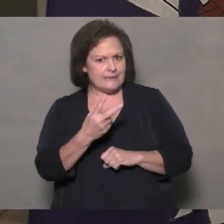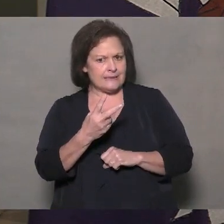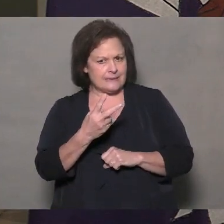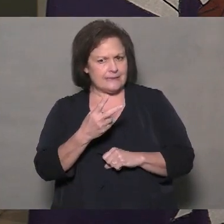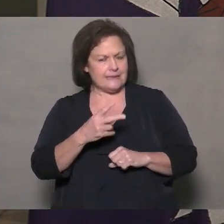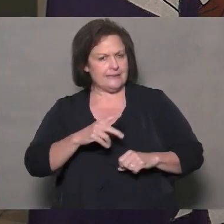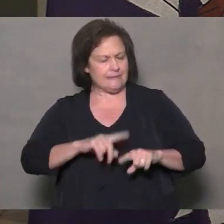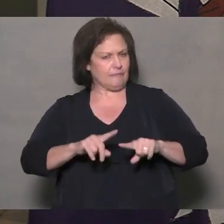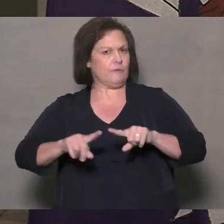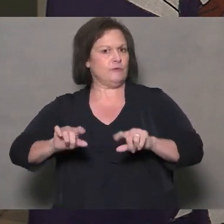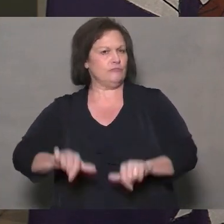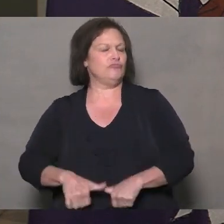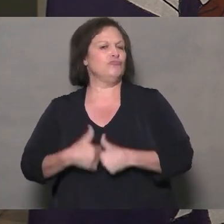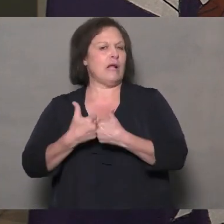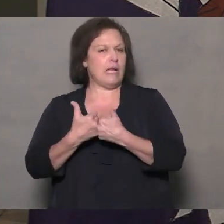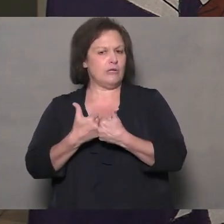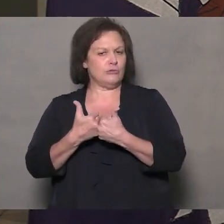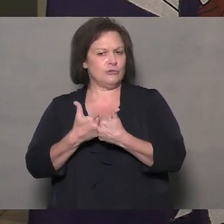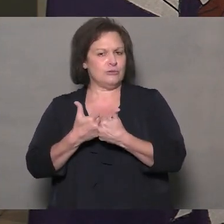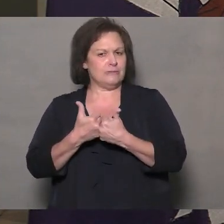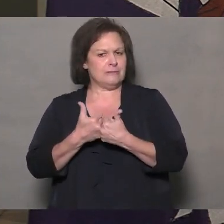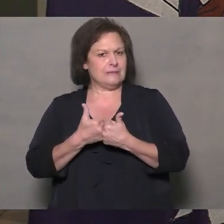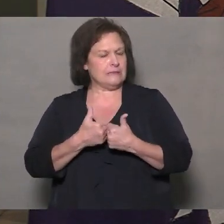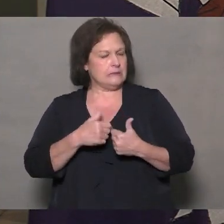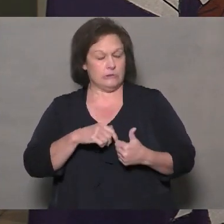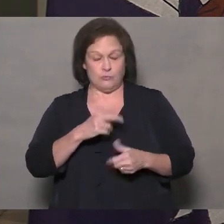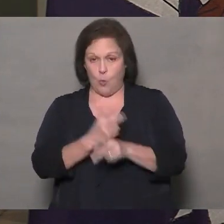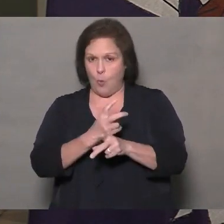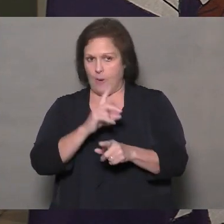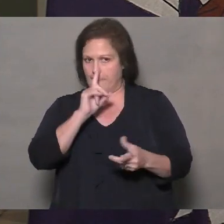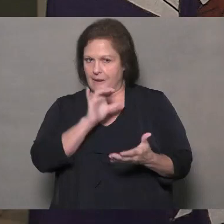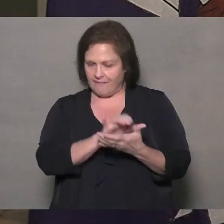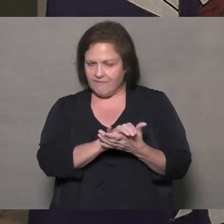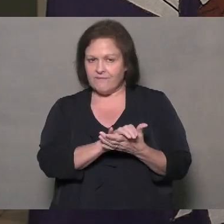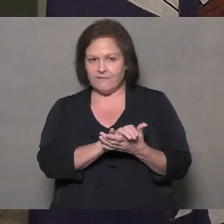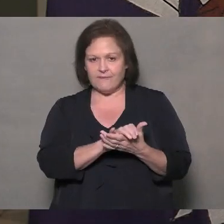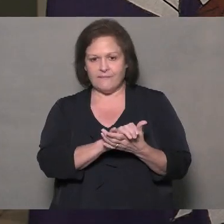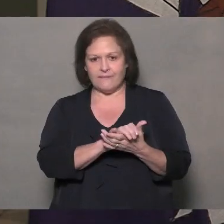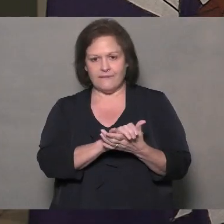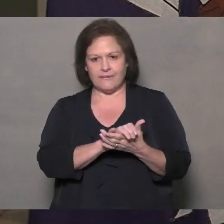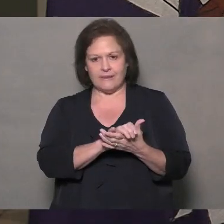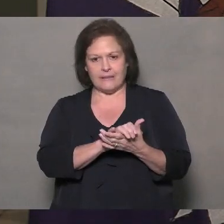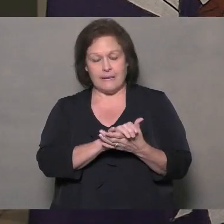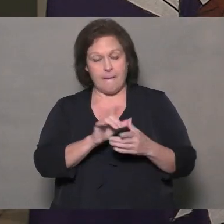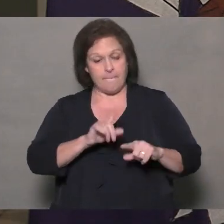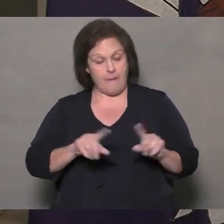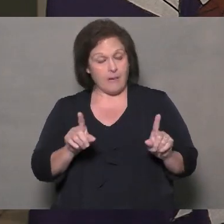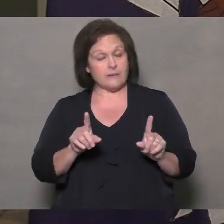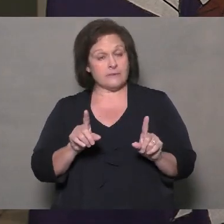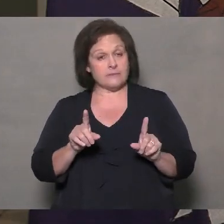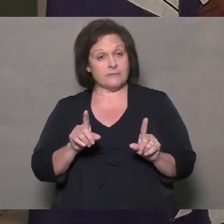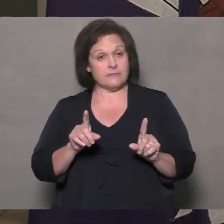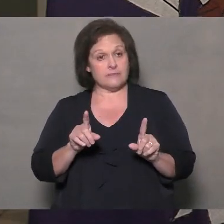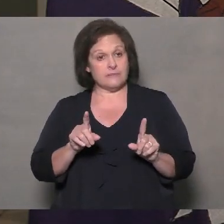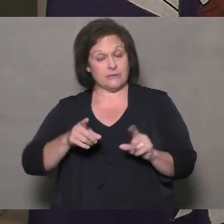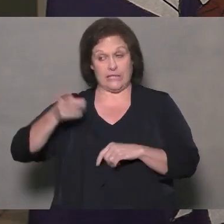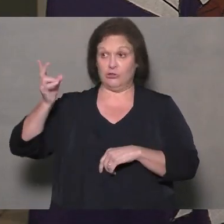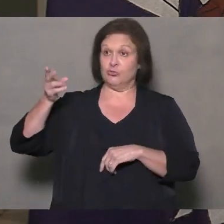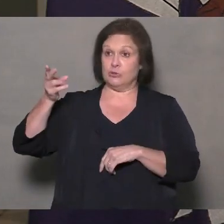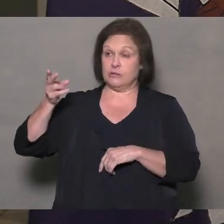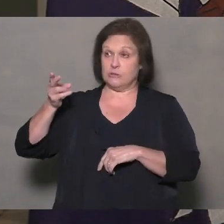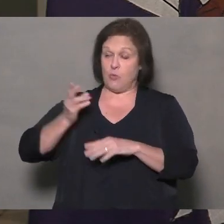unimaginable challenge, even unbelievable. But within the history, over